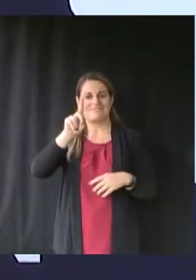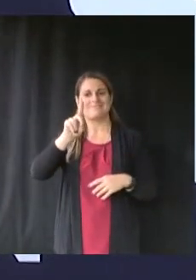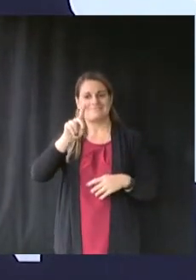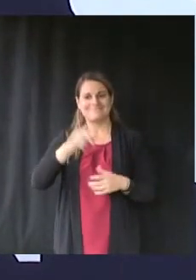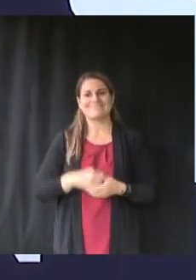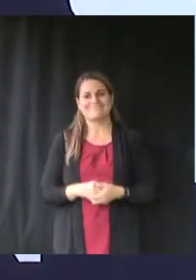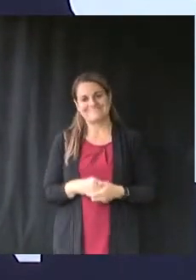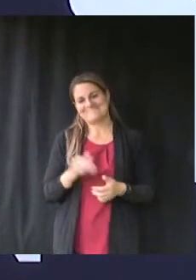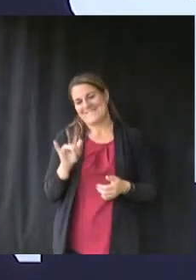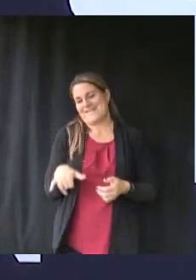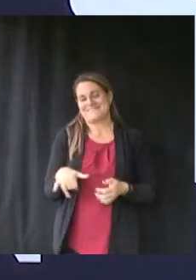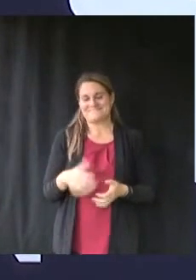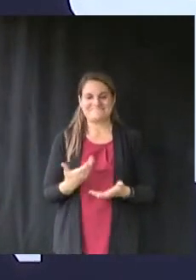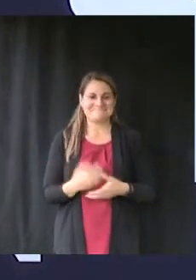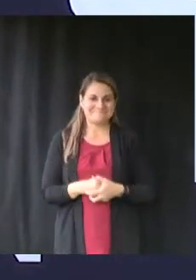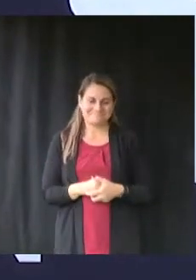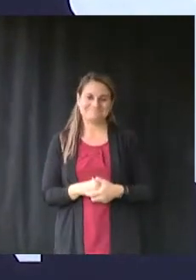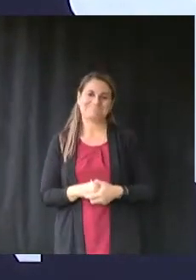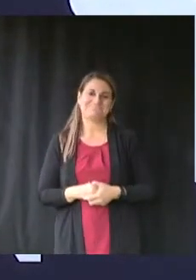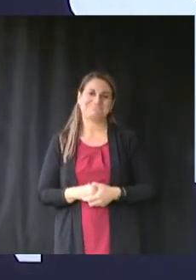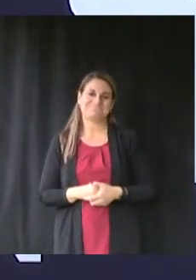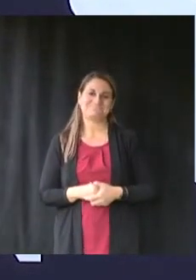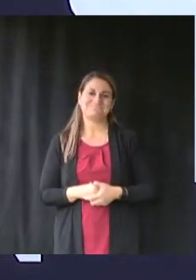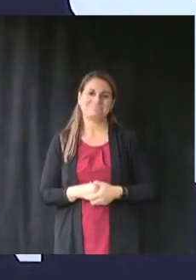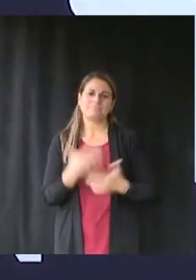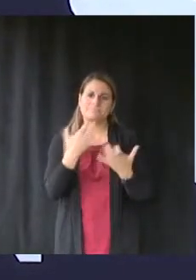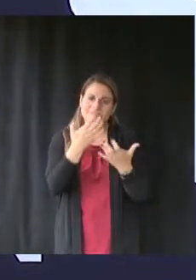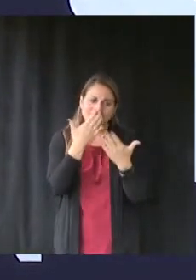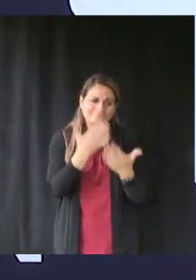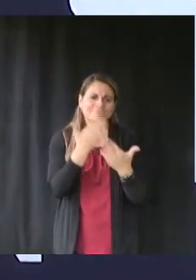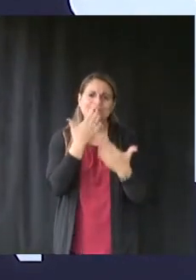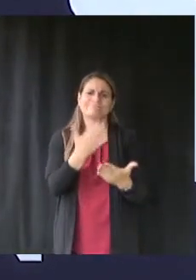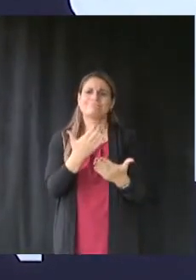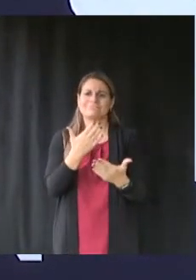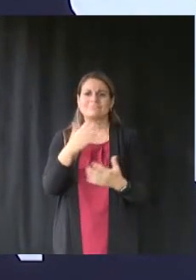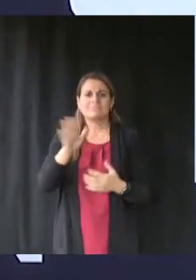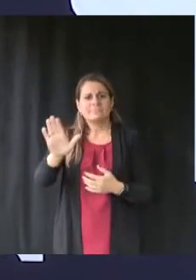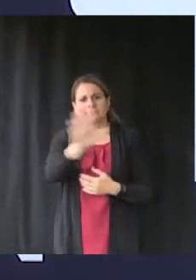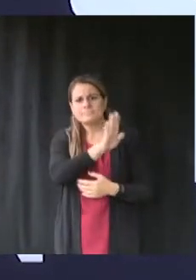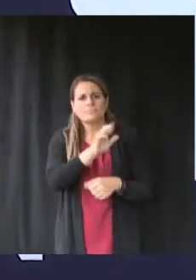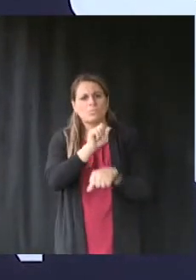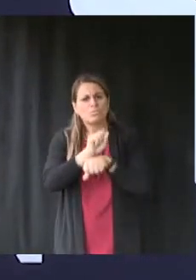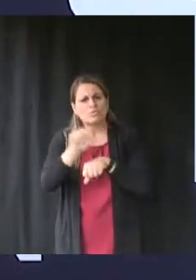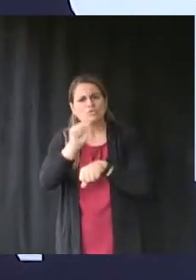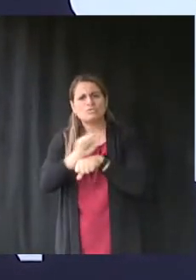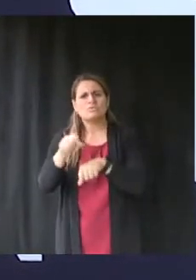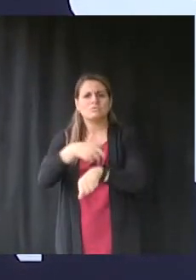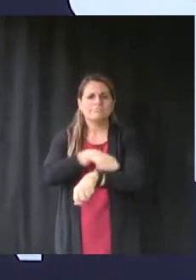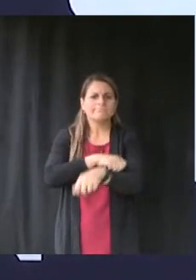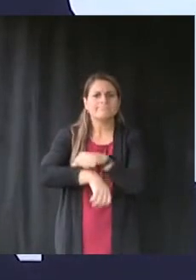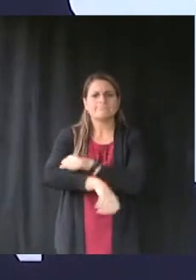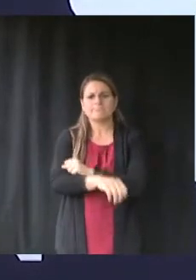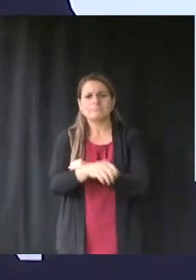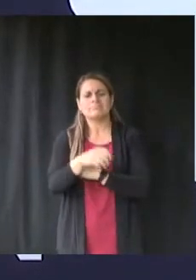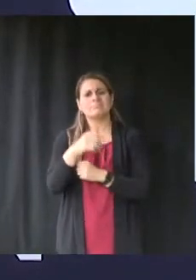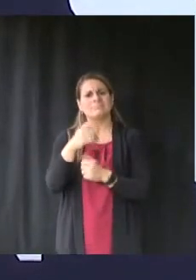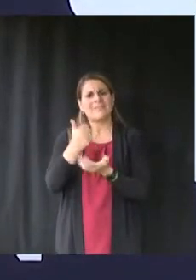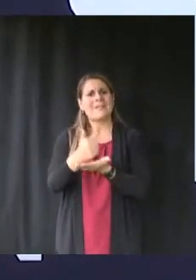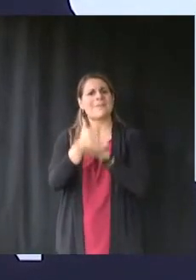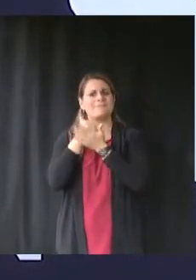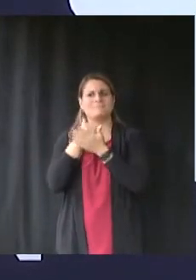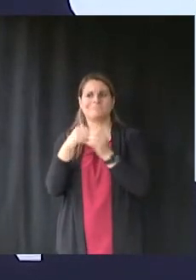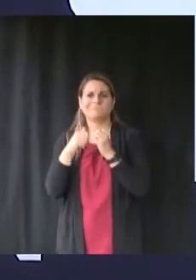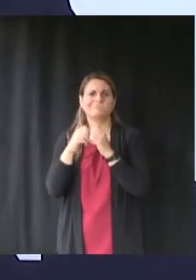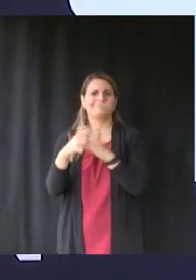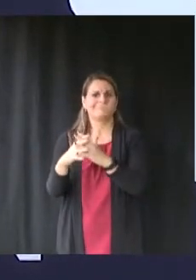from. But I'm grateful to them so much for everything they did to make our work successful. And there are no words I can ever use to thank